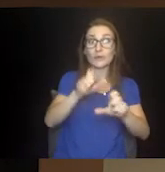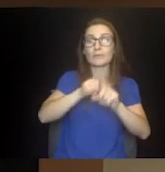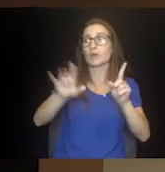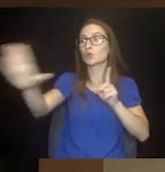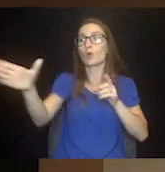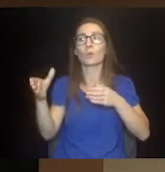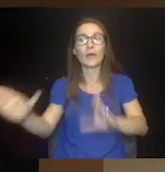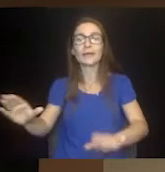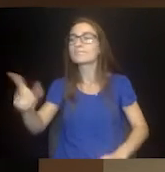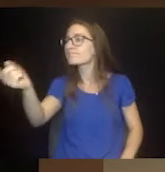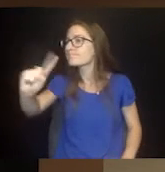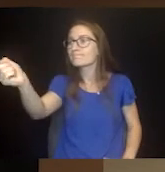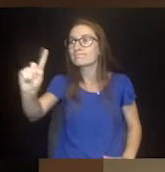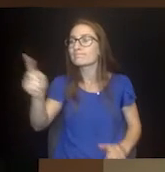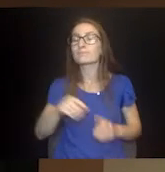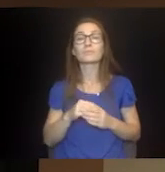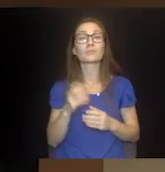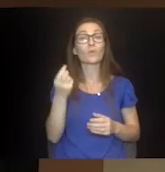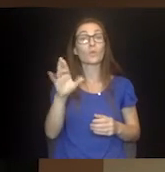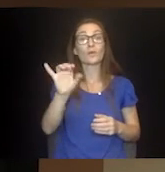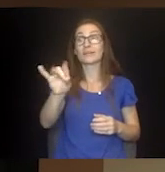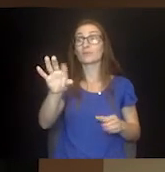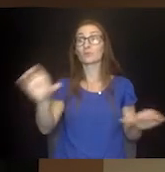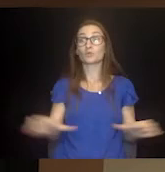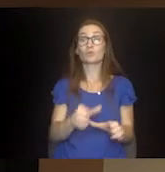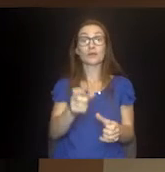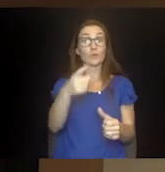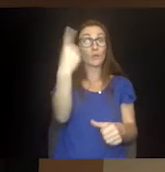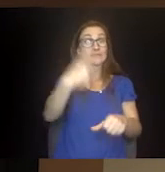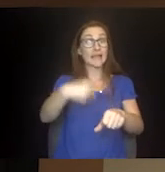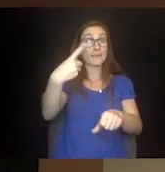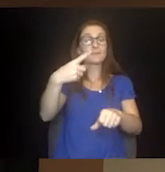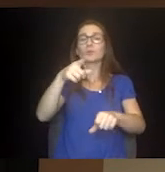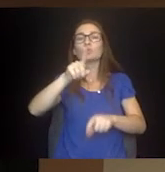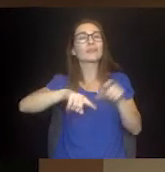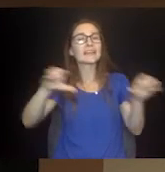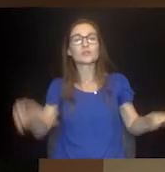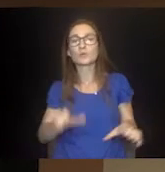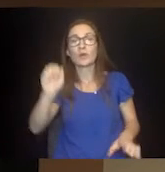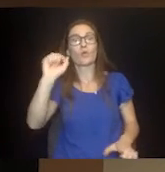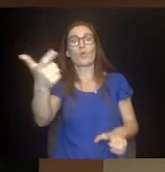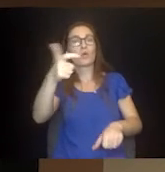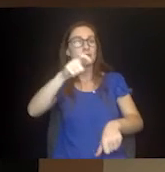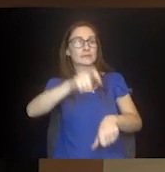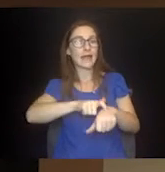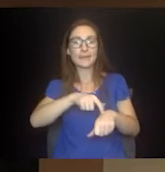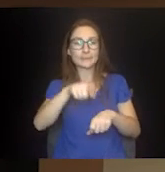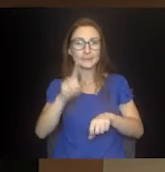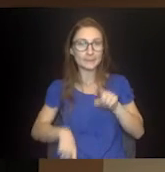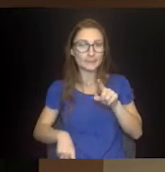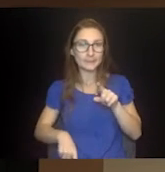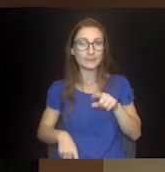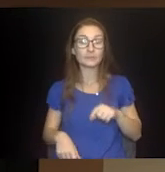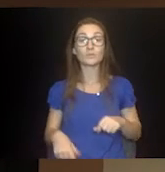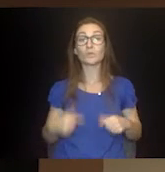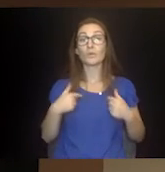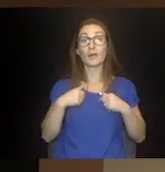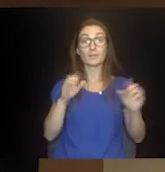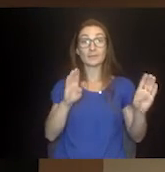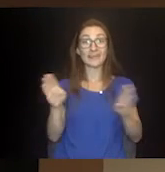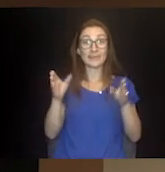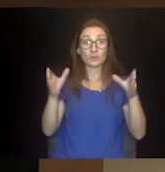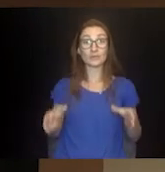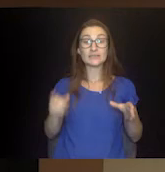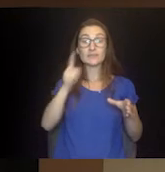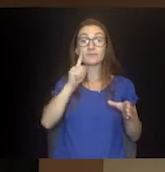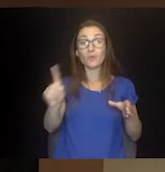it, just we can't do it their way. Or just because we did it once doesn't mean we can do it all the time. So when doing that profession,